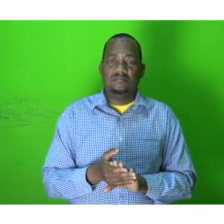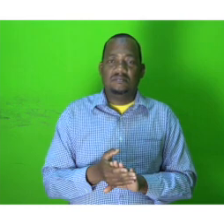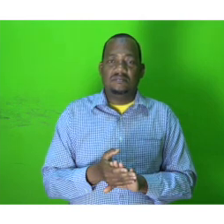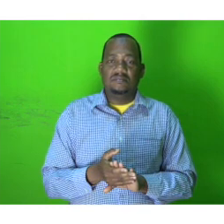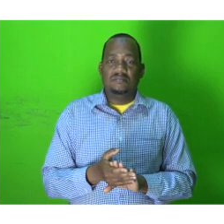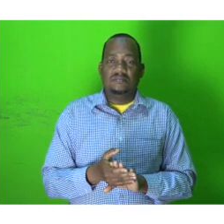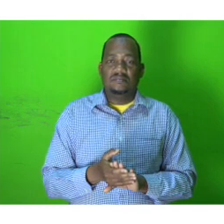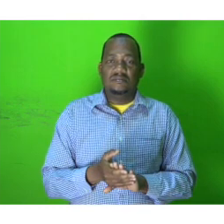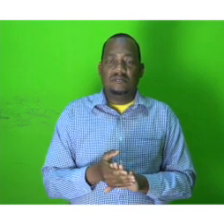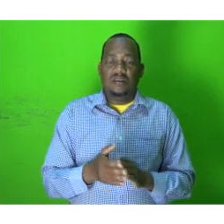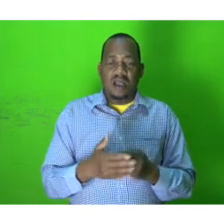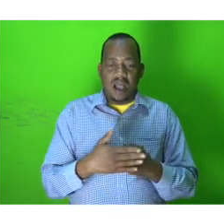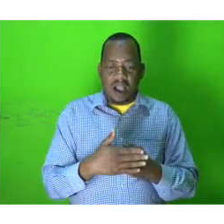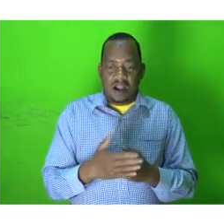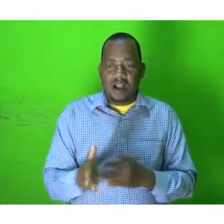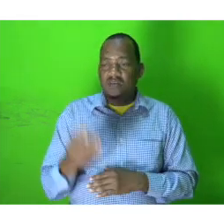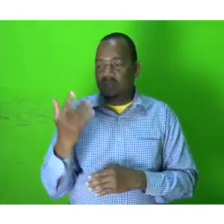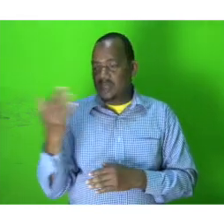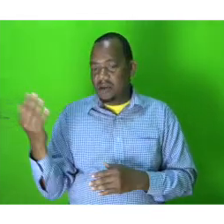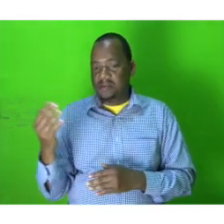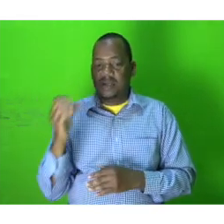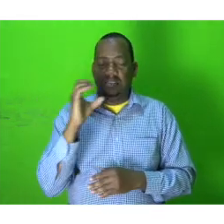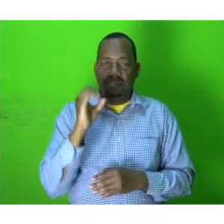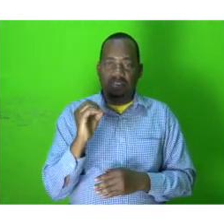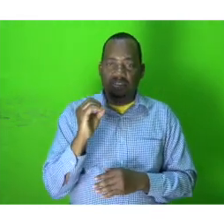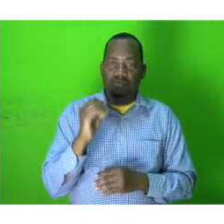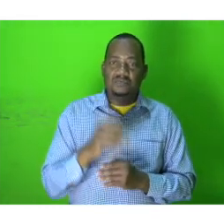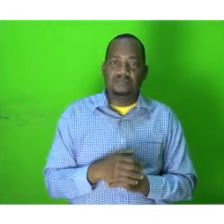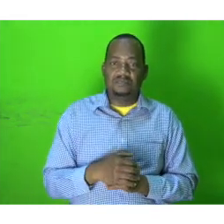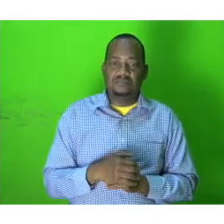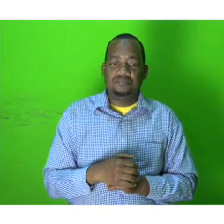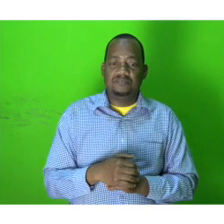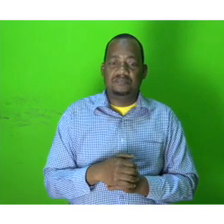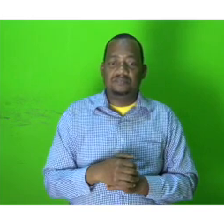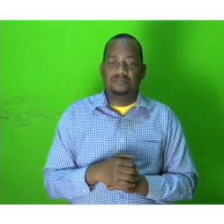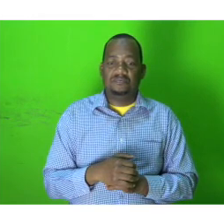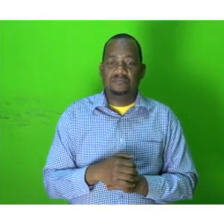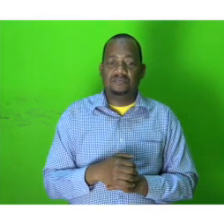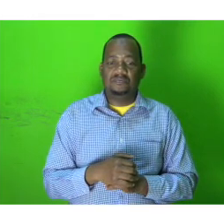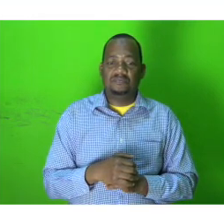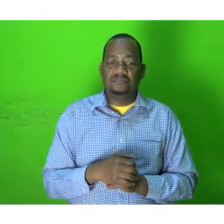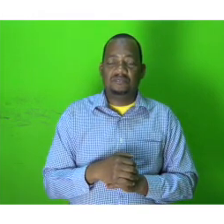Accounting number 0.